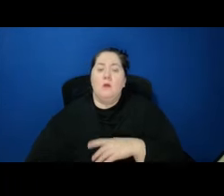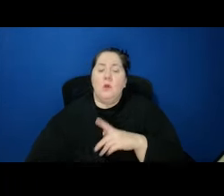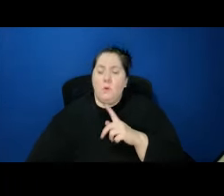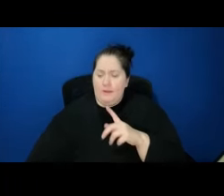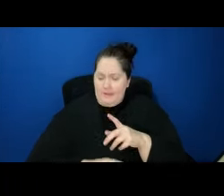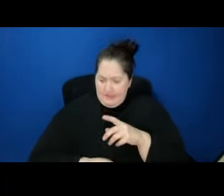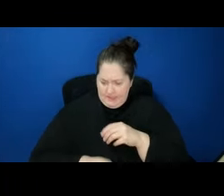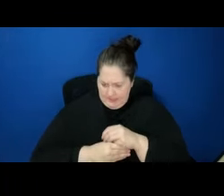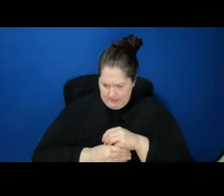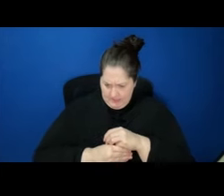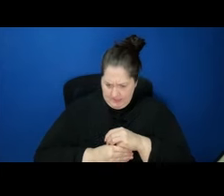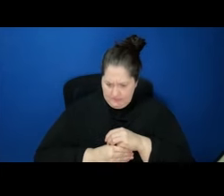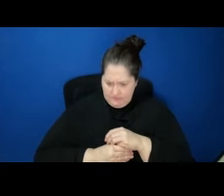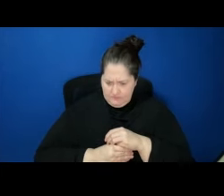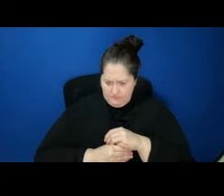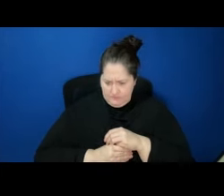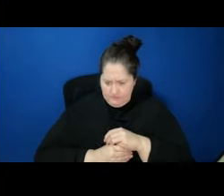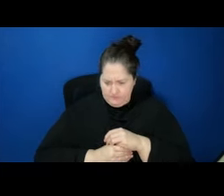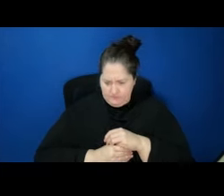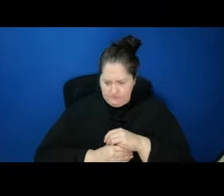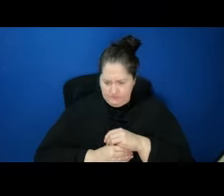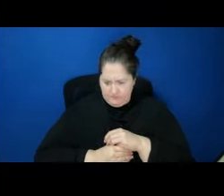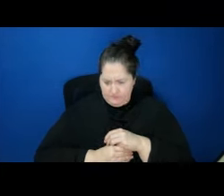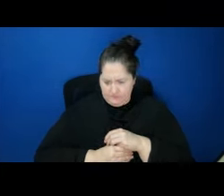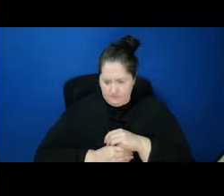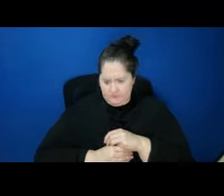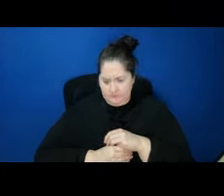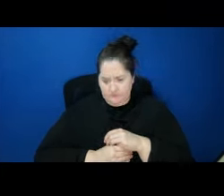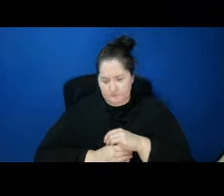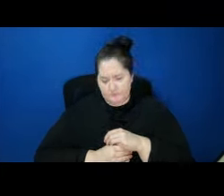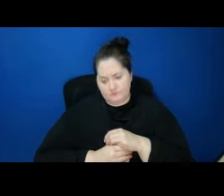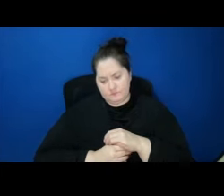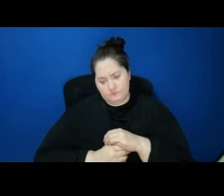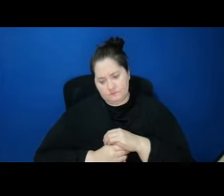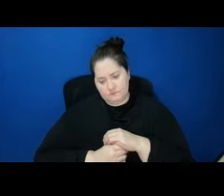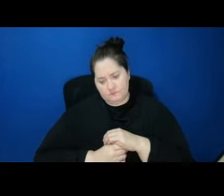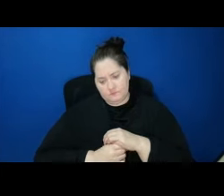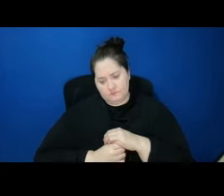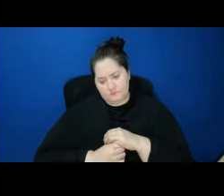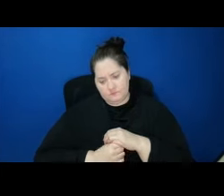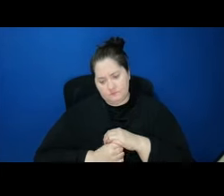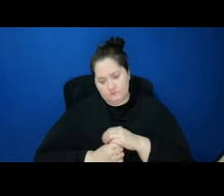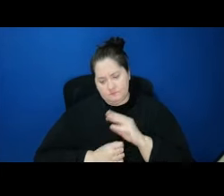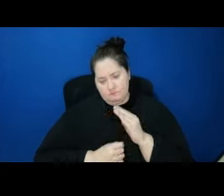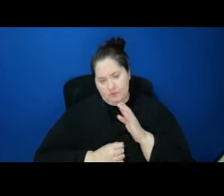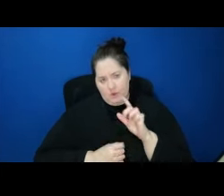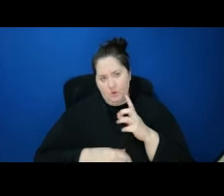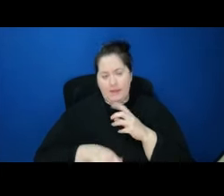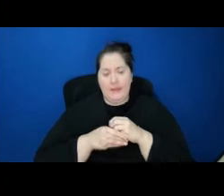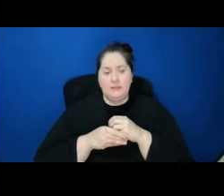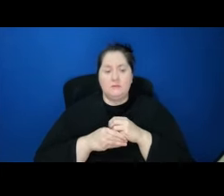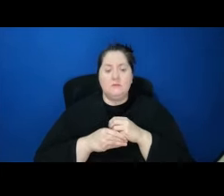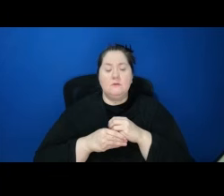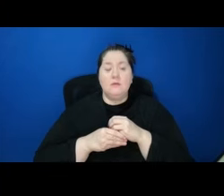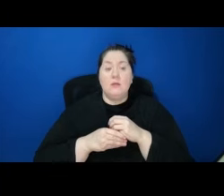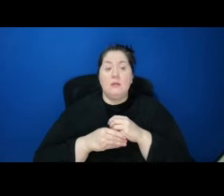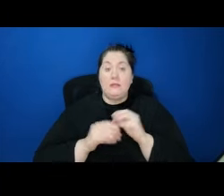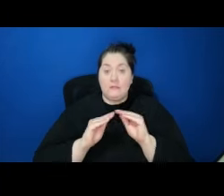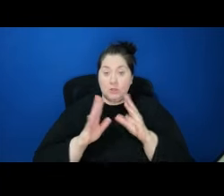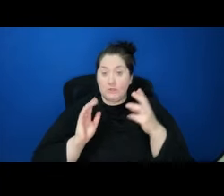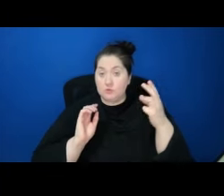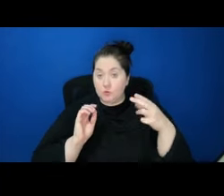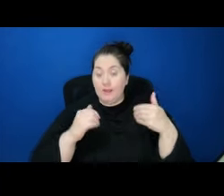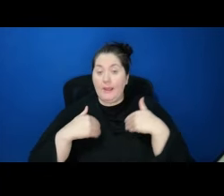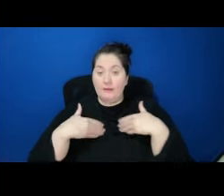too, is, this is, although, as we've noted, clearly historically, we have had